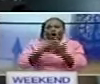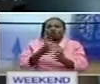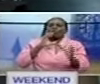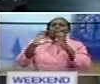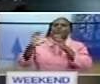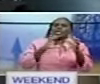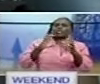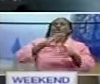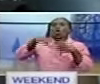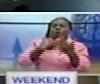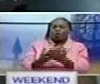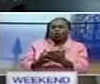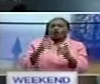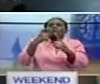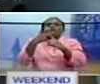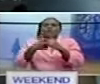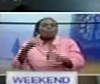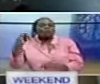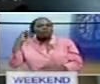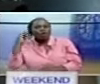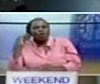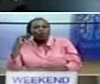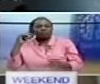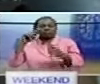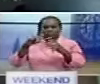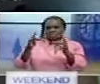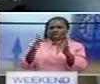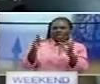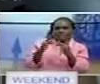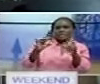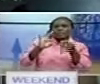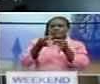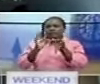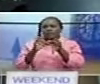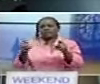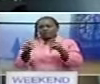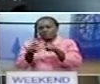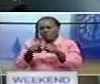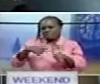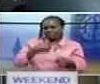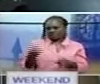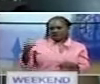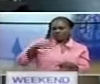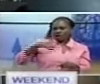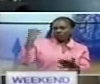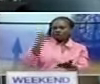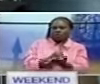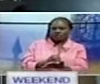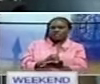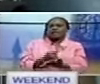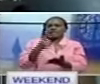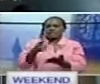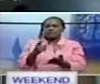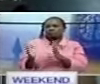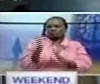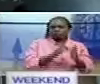around all communication, from phone calls to emails and to interpreting for the guests that come in the office. There's